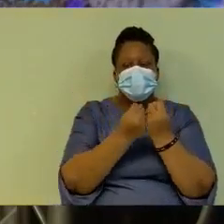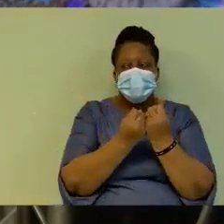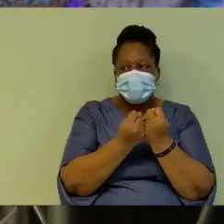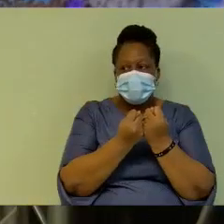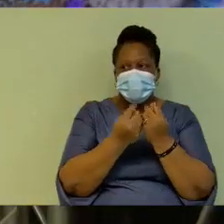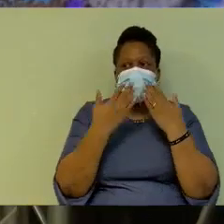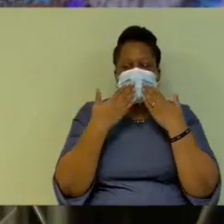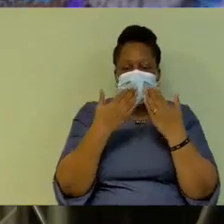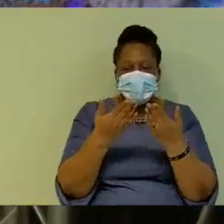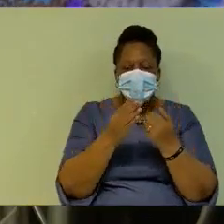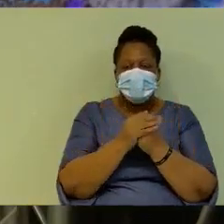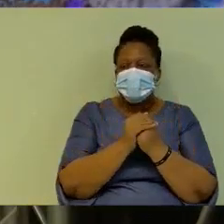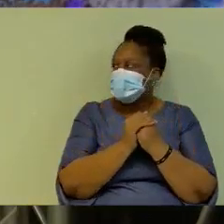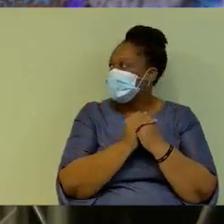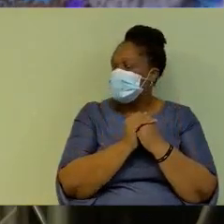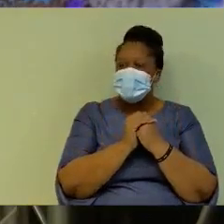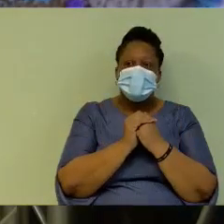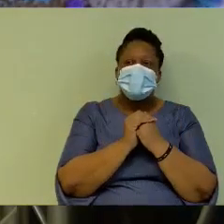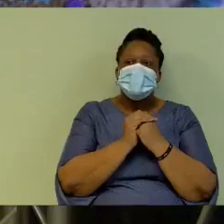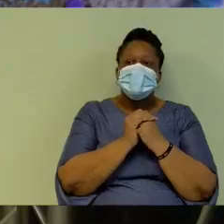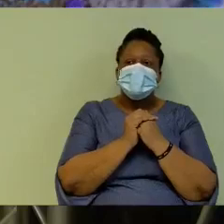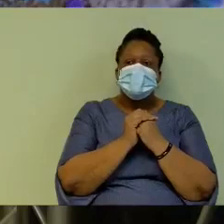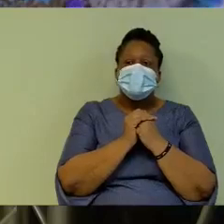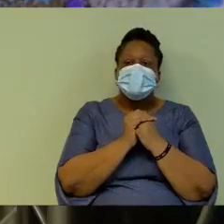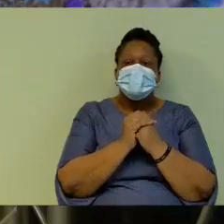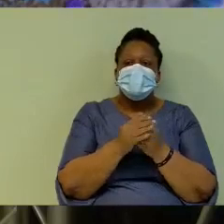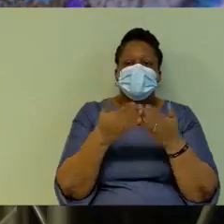you, Mr. Samuel. Thank you to